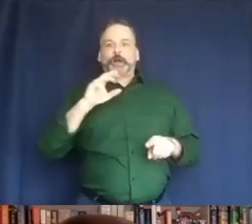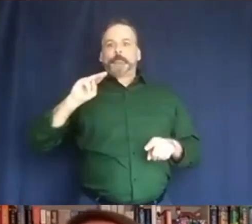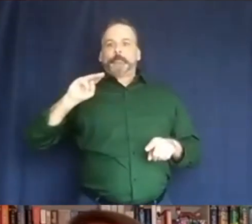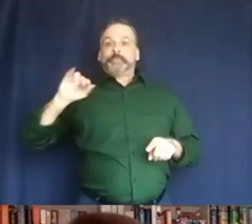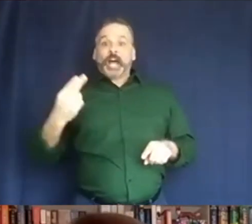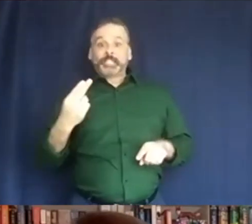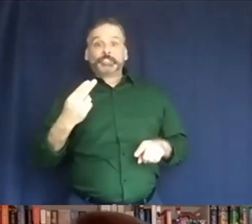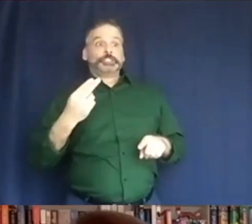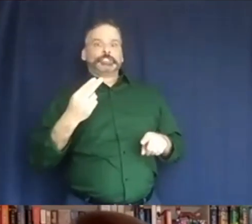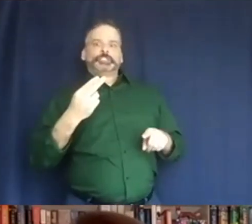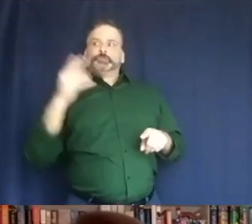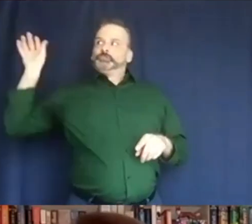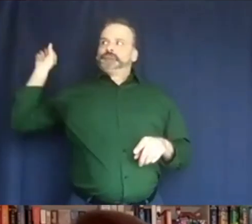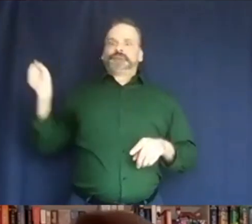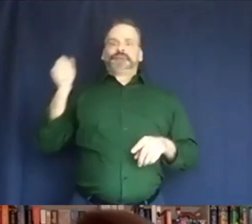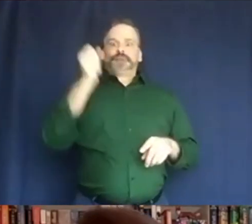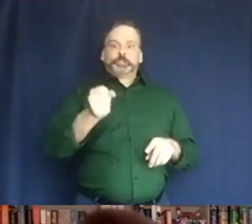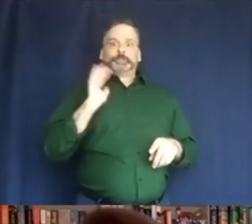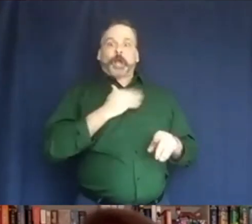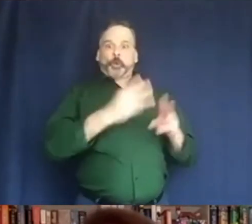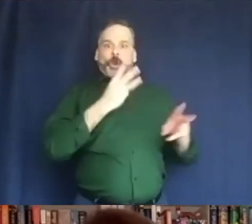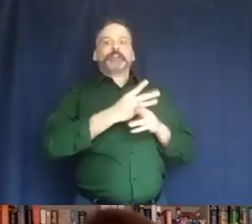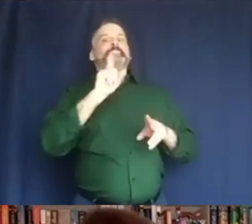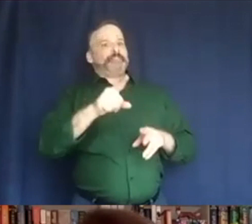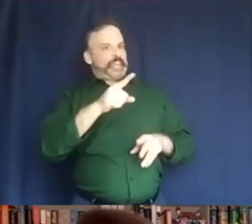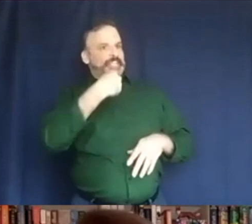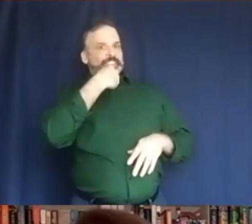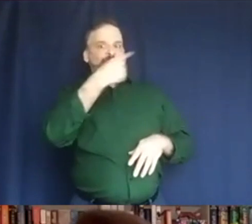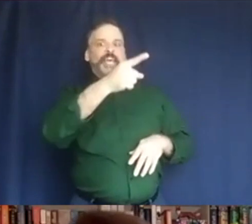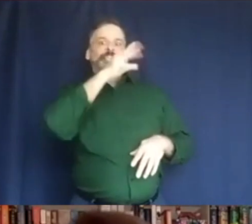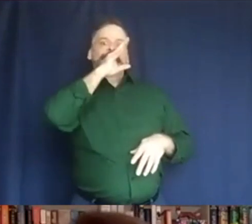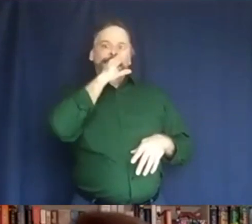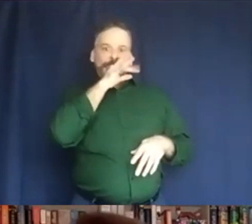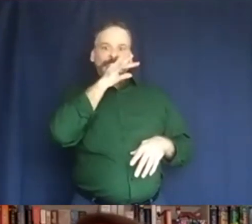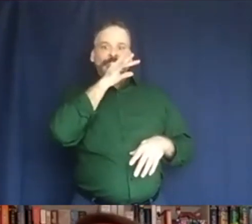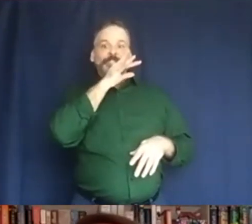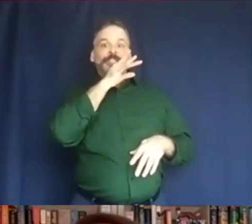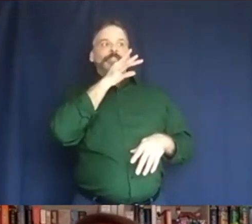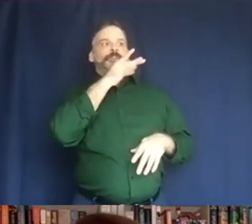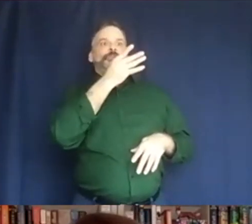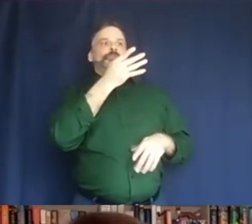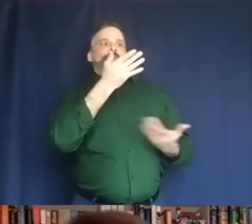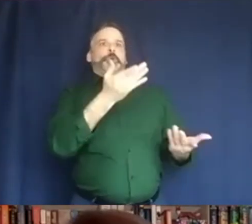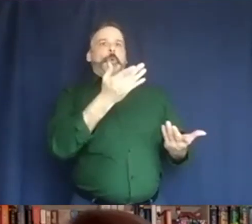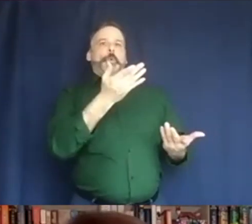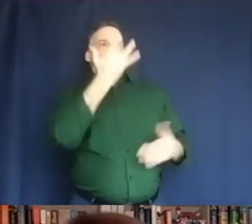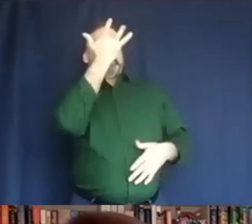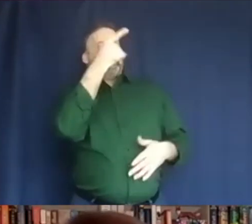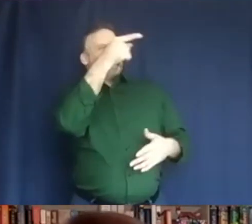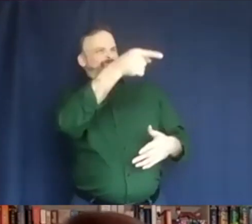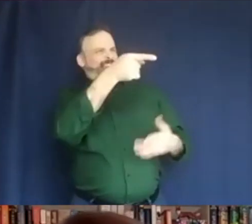them in our world, they can say it out loud. And then you have to say out loud, why things are the way they are. And then